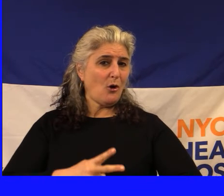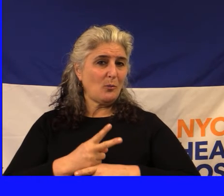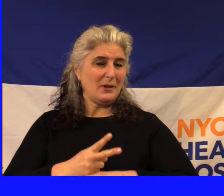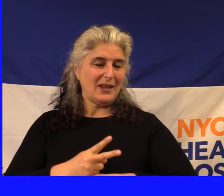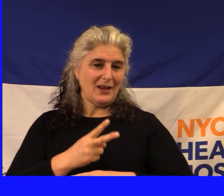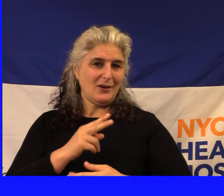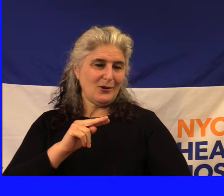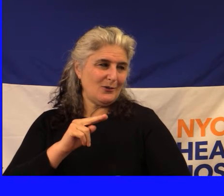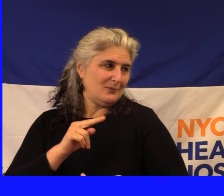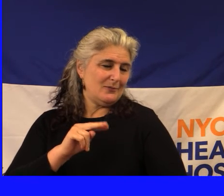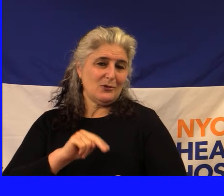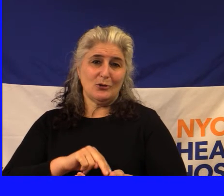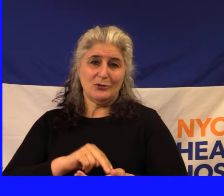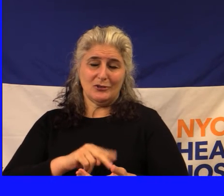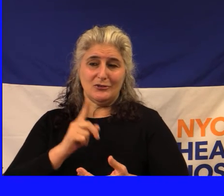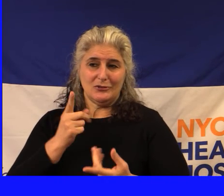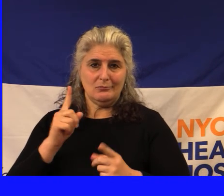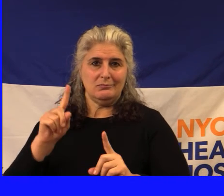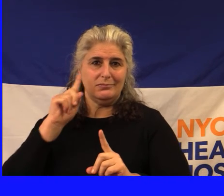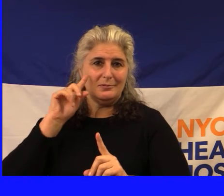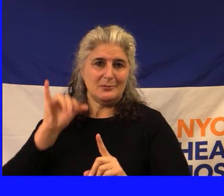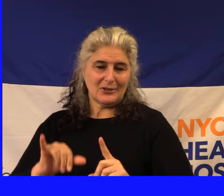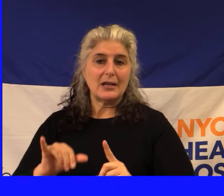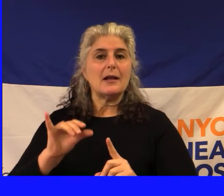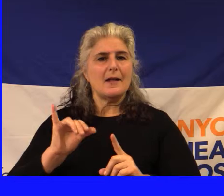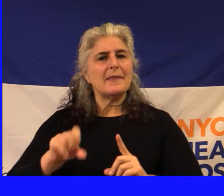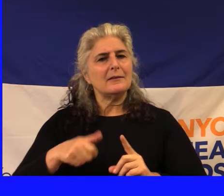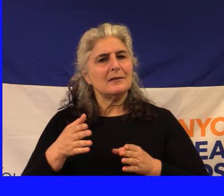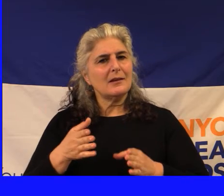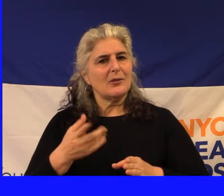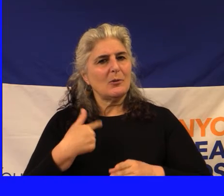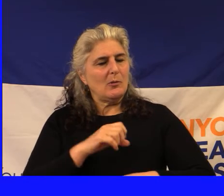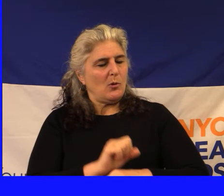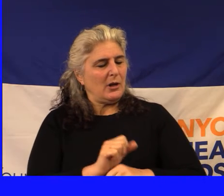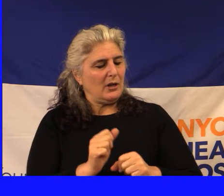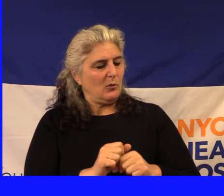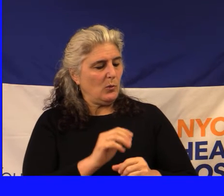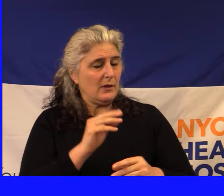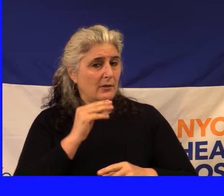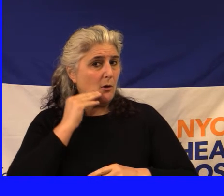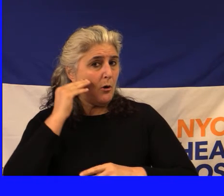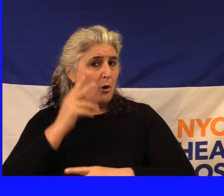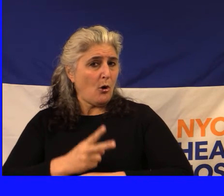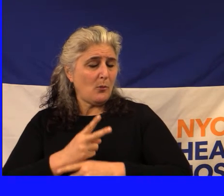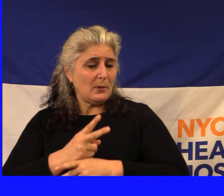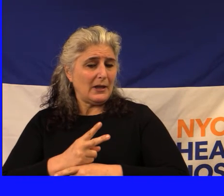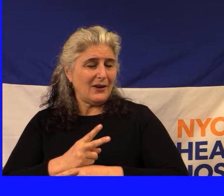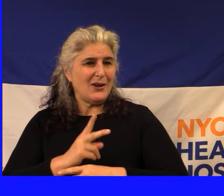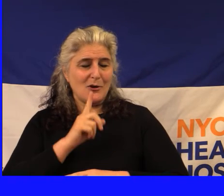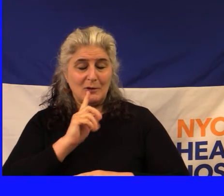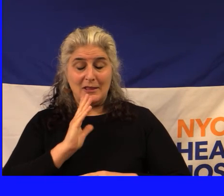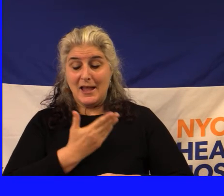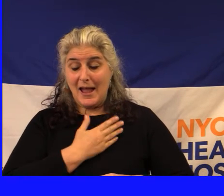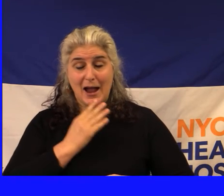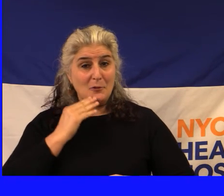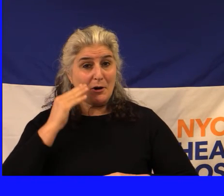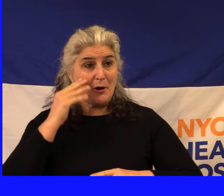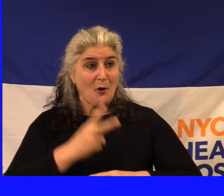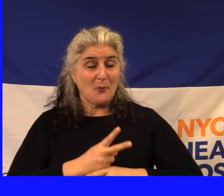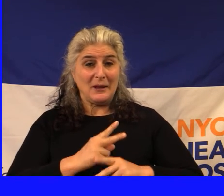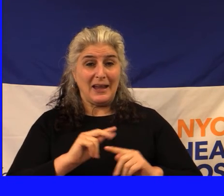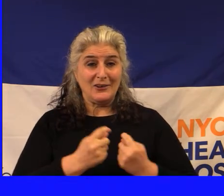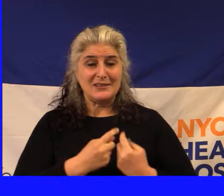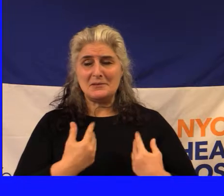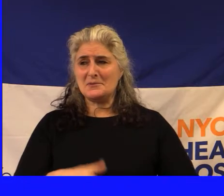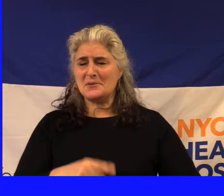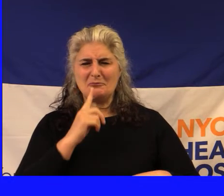to deliver that care, that we're working with home care. And I could say our home care team is very engaged and really wants